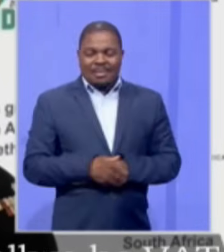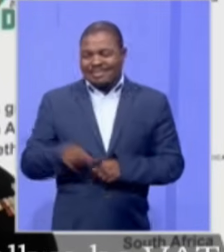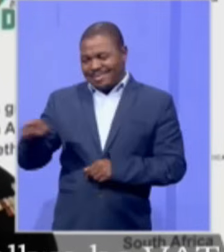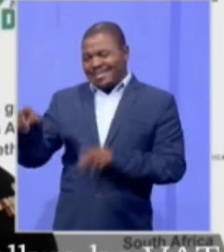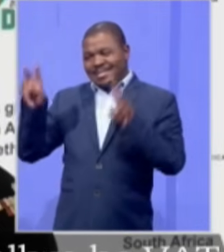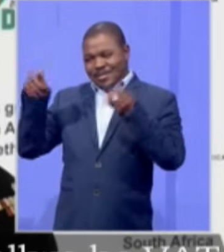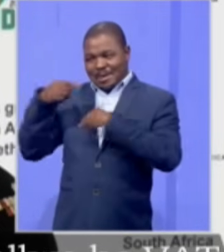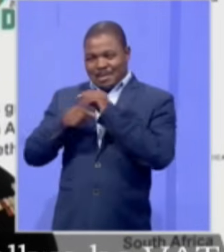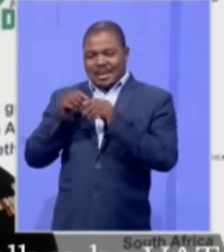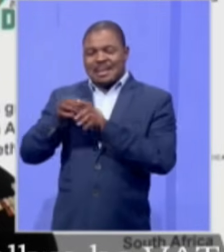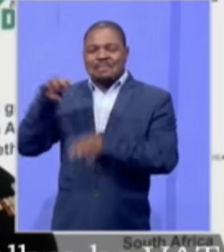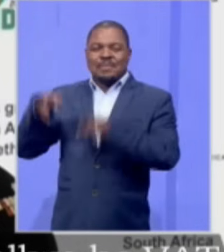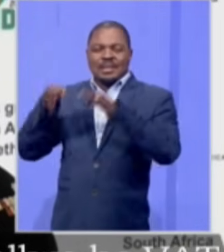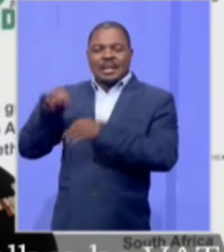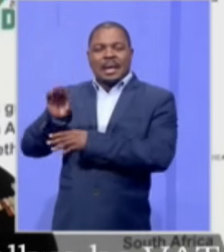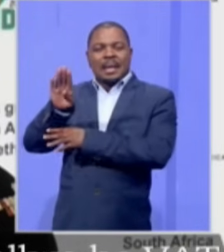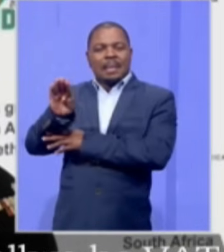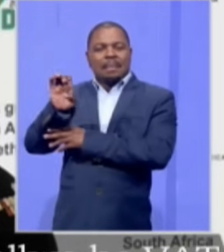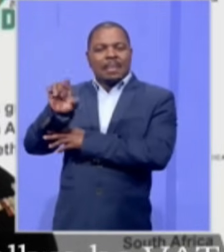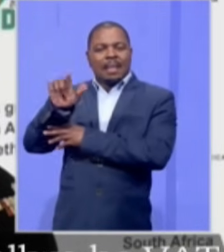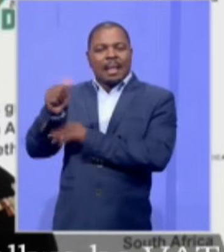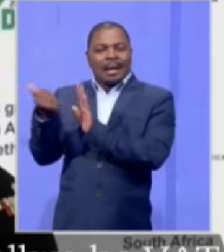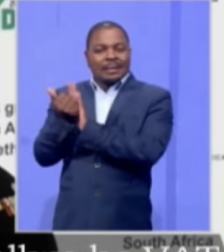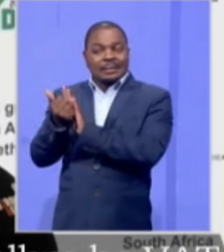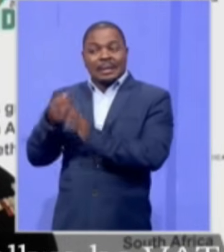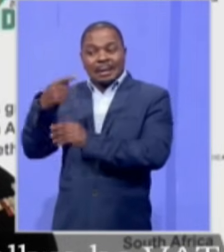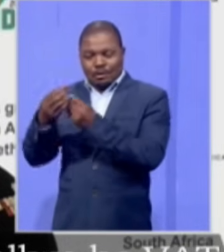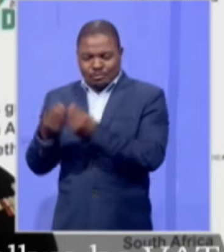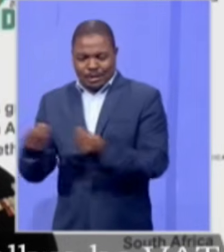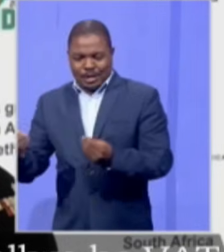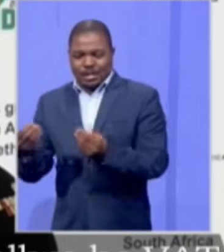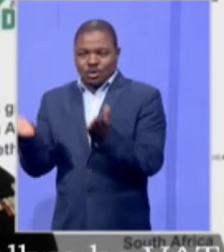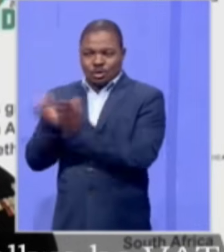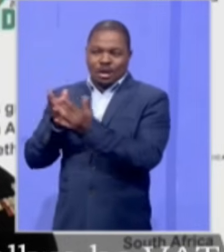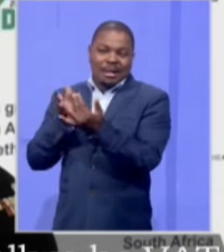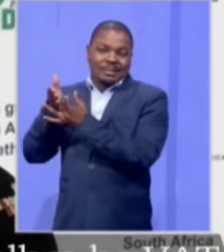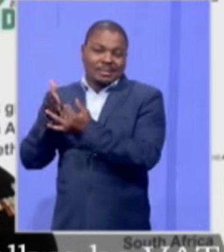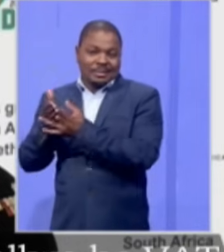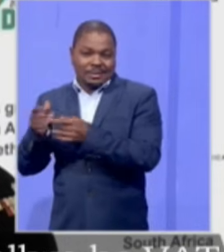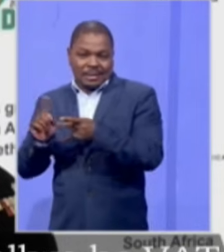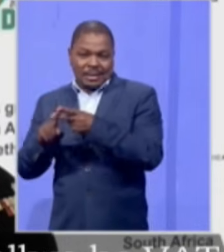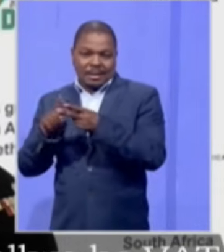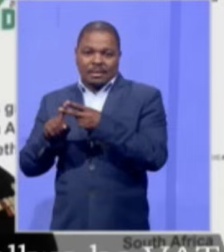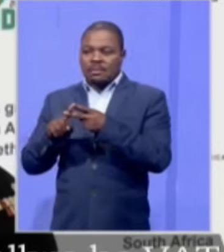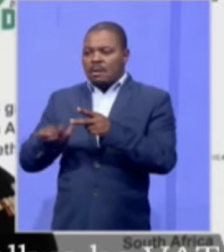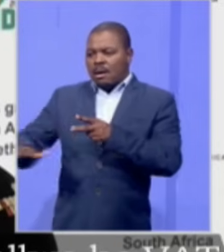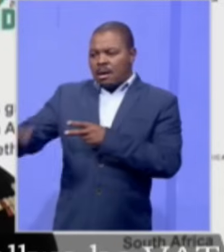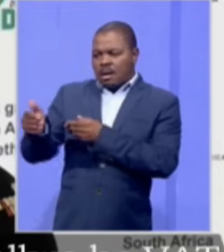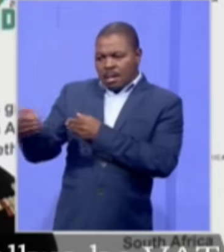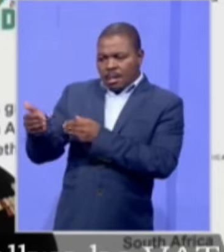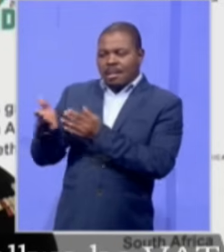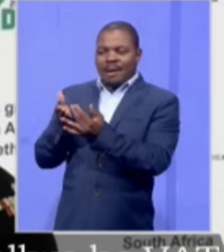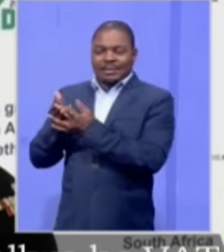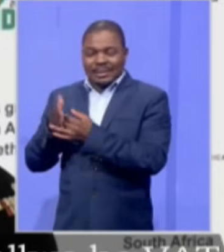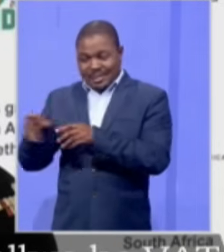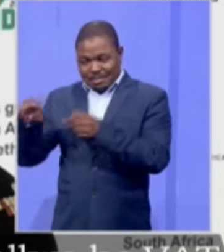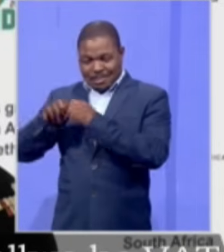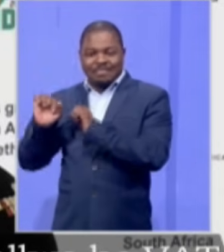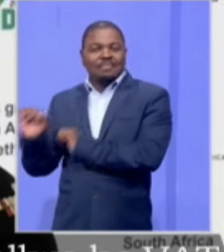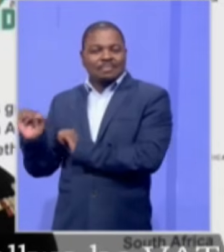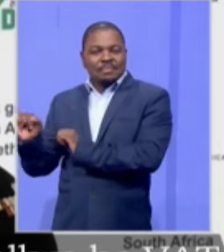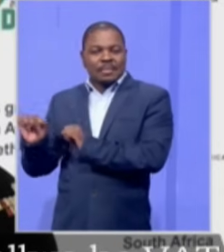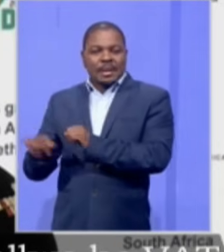Bila Act that seeks to make sure that children have access to schooling and better in the areas where they reside. It's